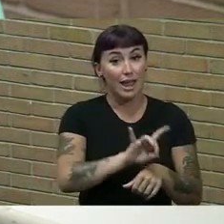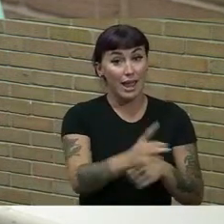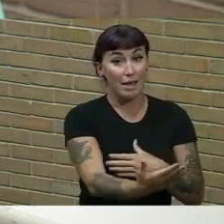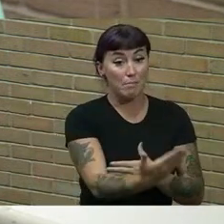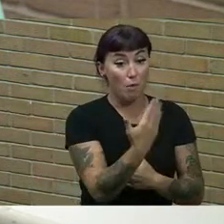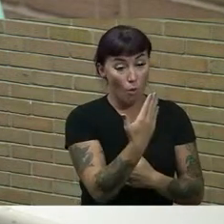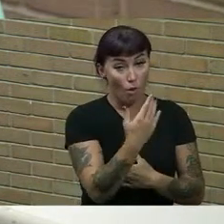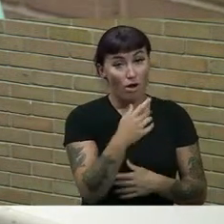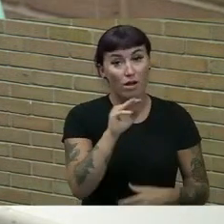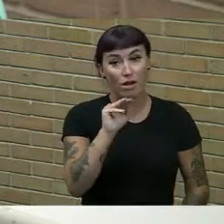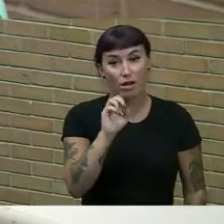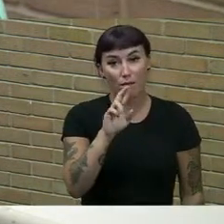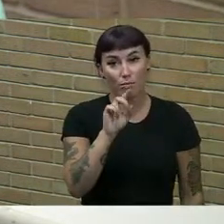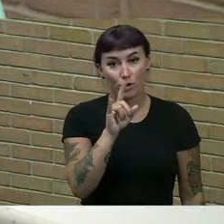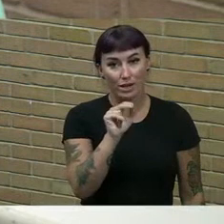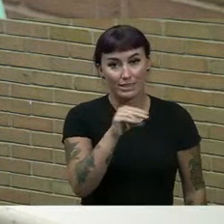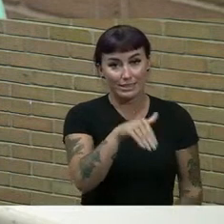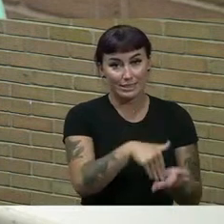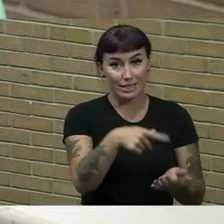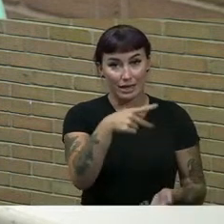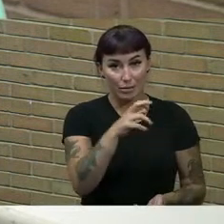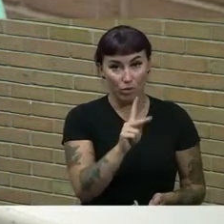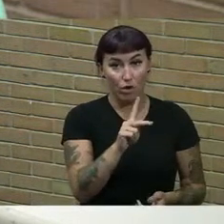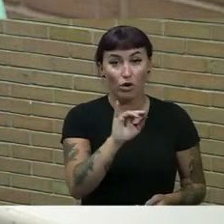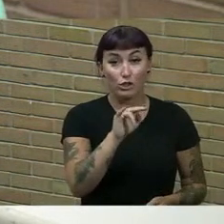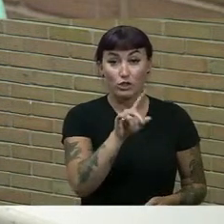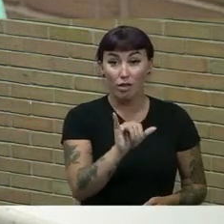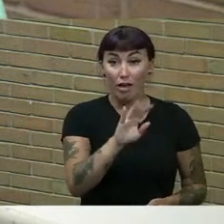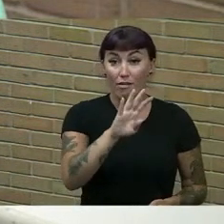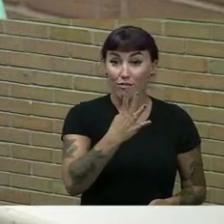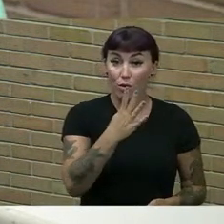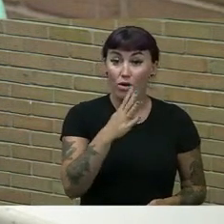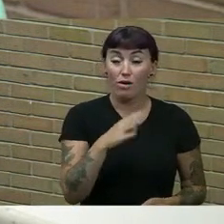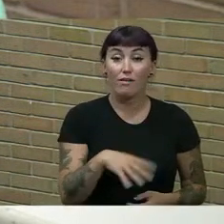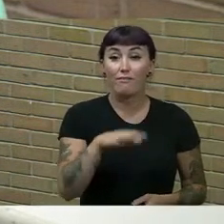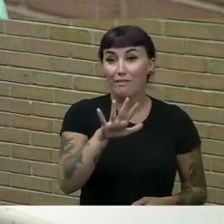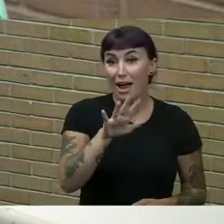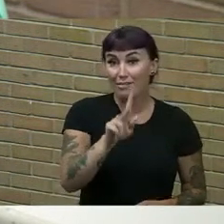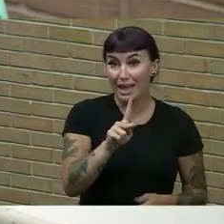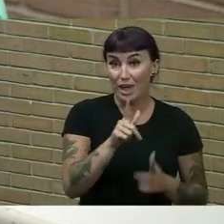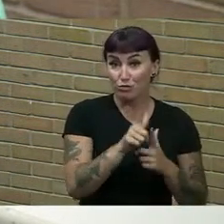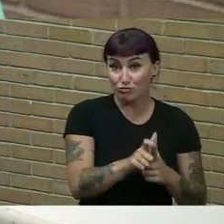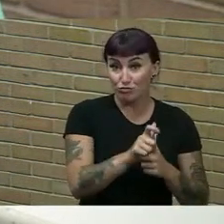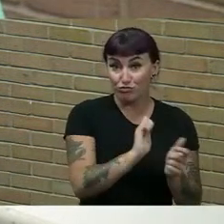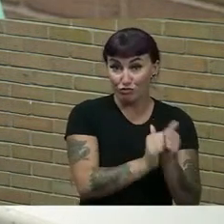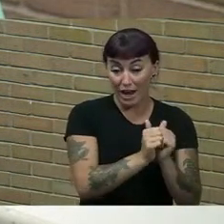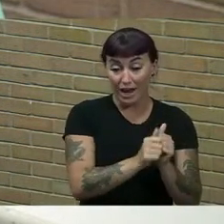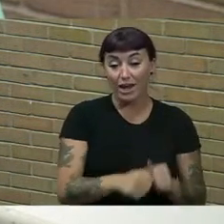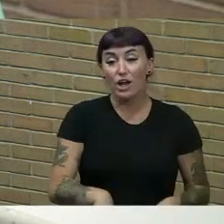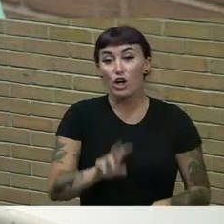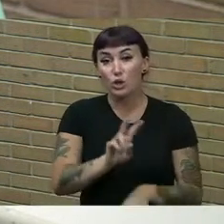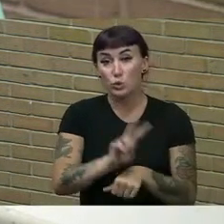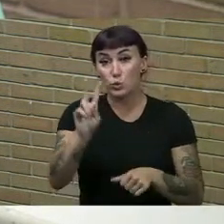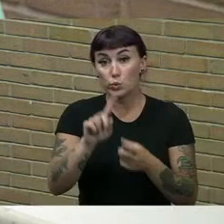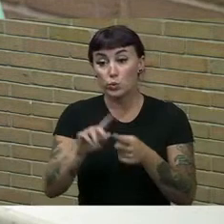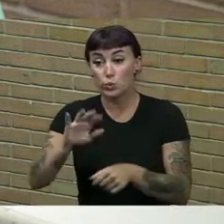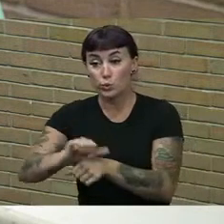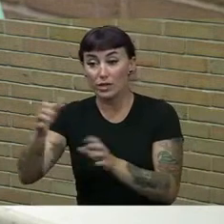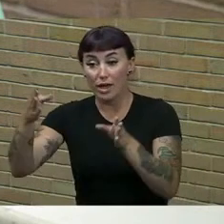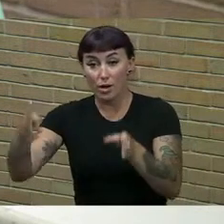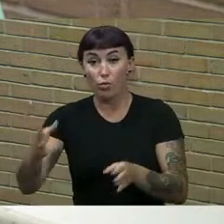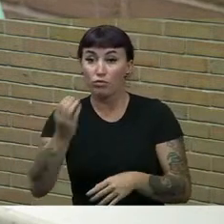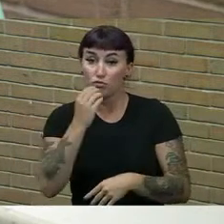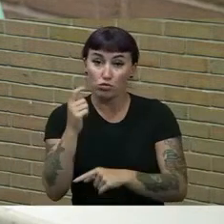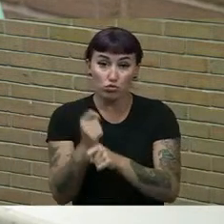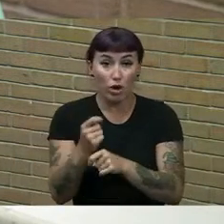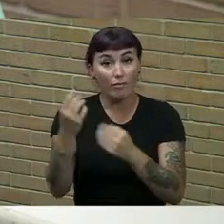a.m. at the Meridian Center Park with the July 4th 5K race, and from 2 p.m. to 10 p.m. there will be food